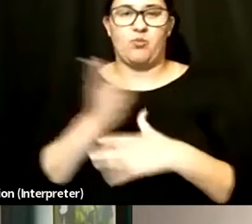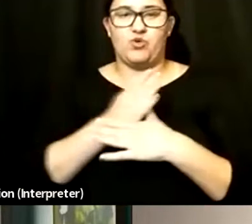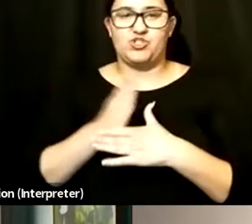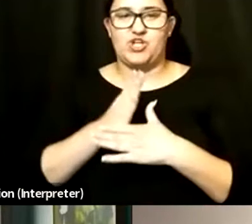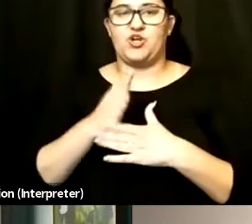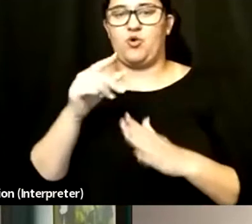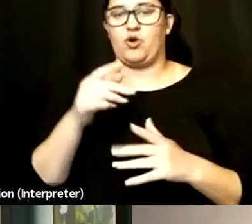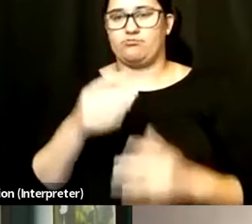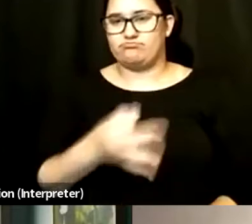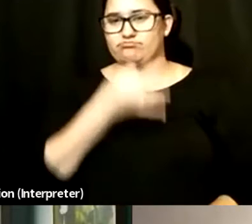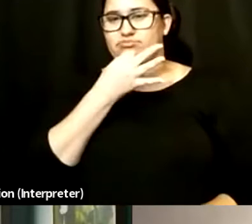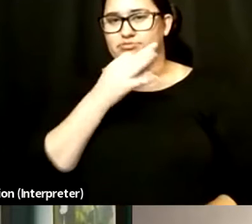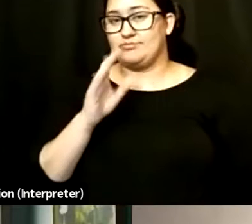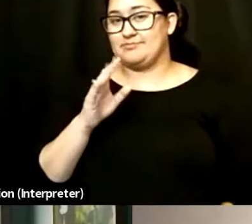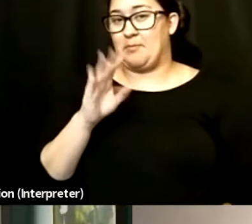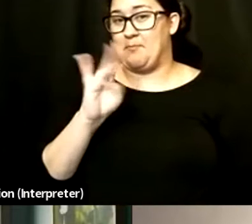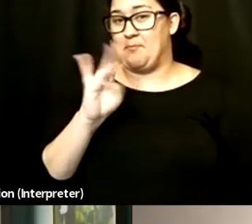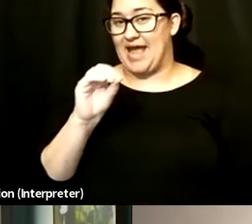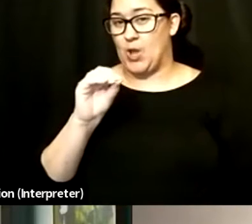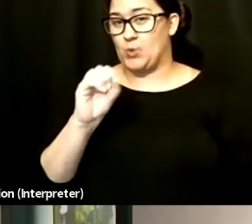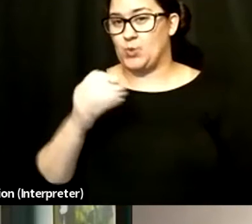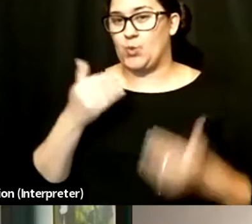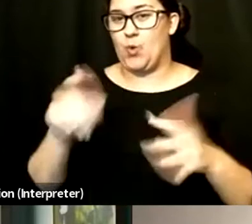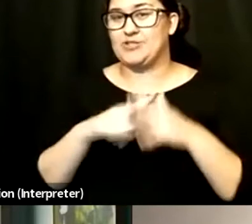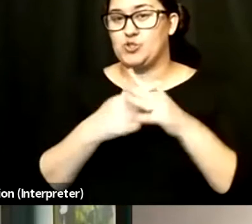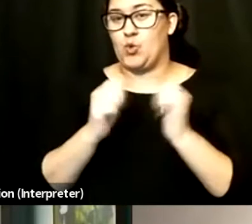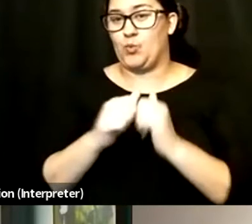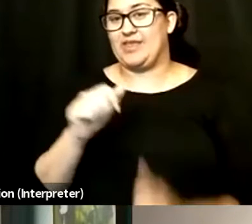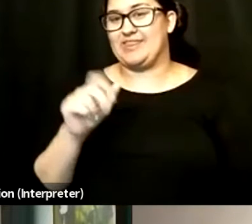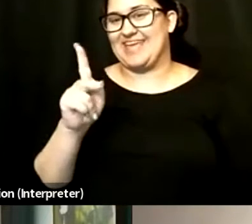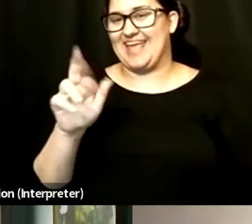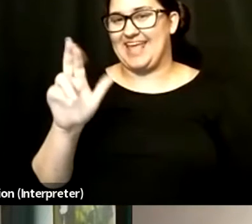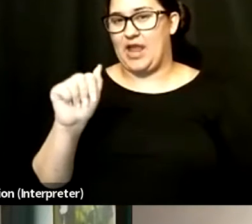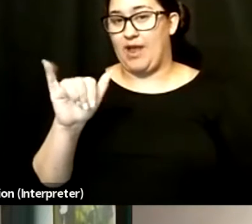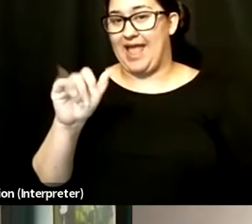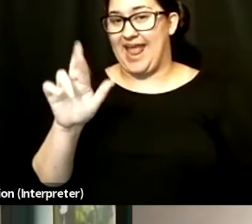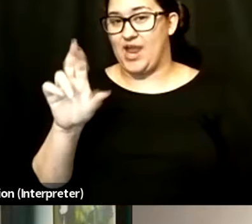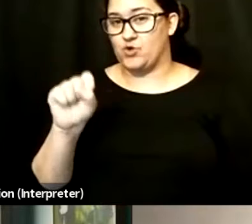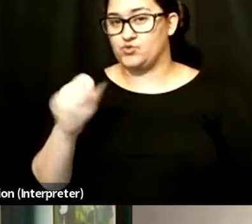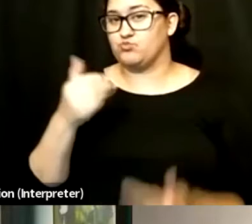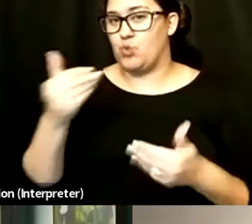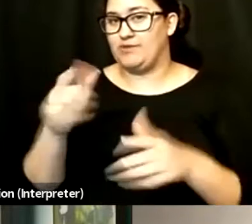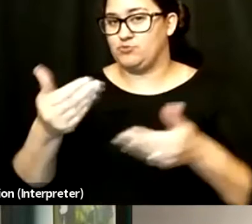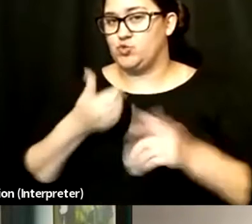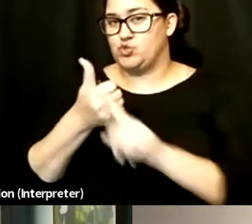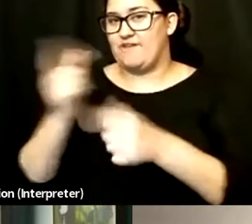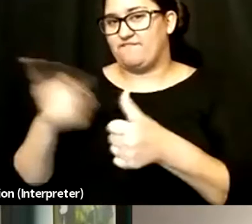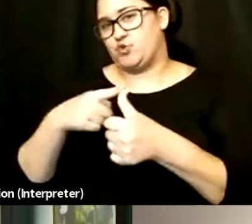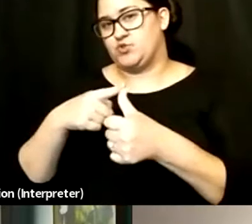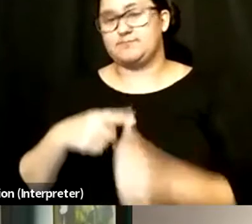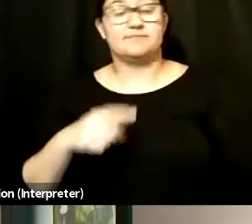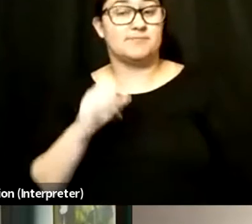impressive bios with everyone. So we will start with Dr. Kara Ayers. Why don't you introduce yourself first?